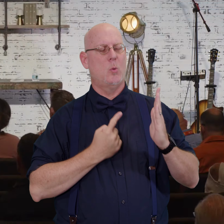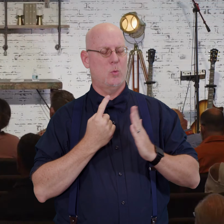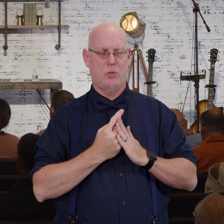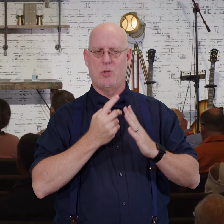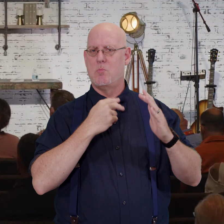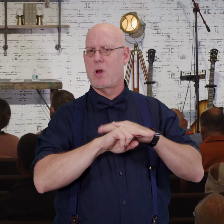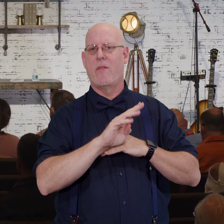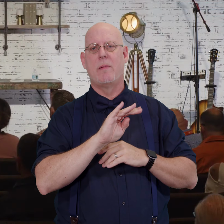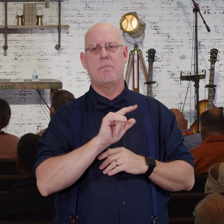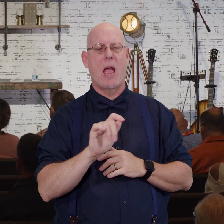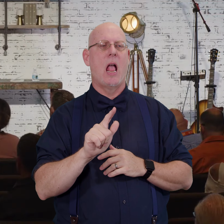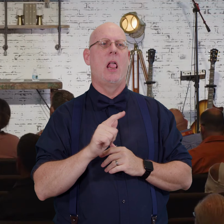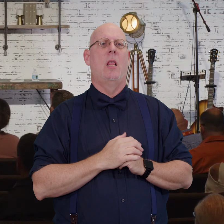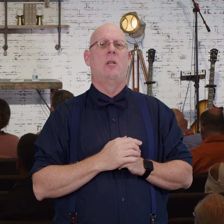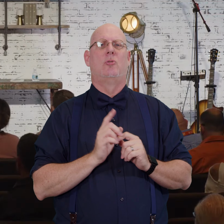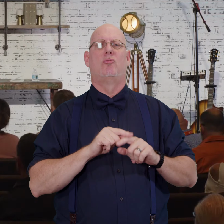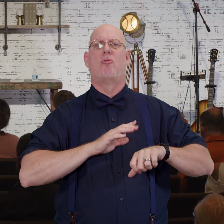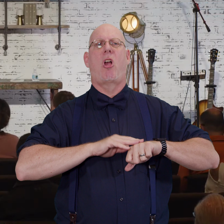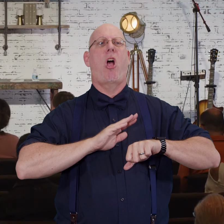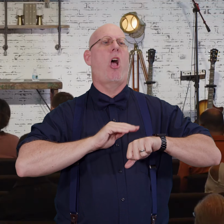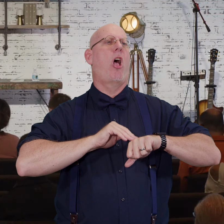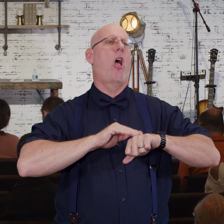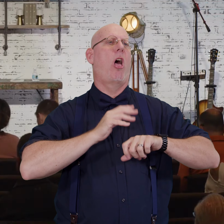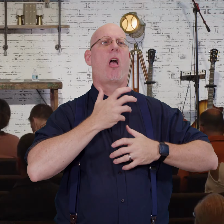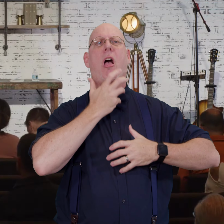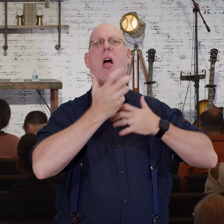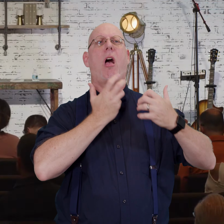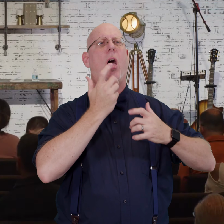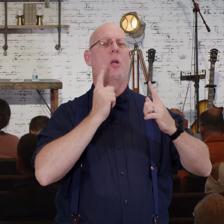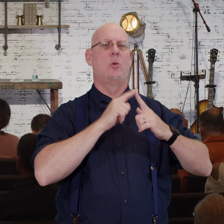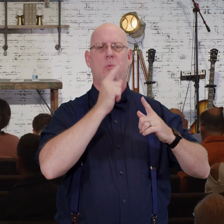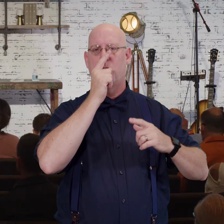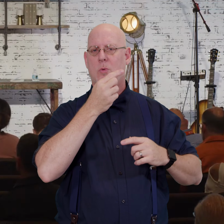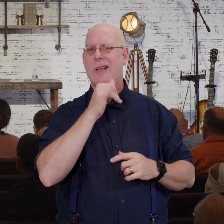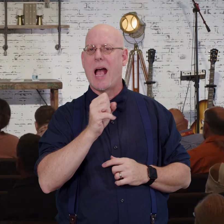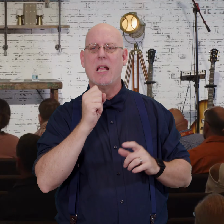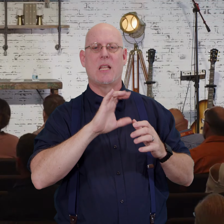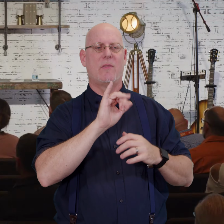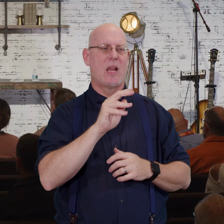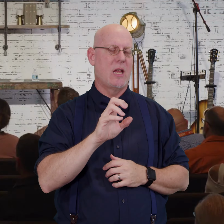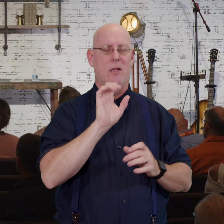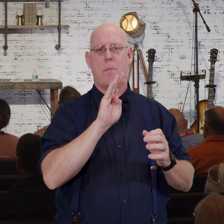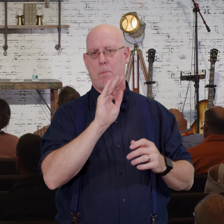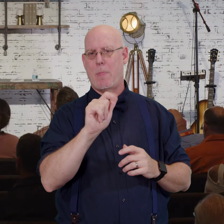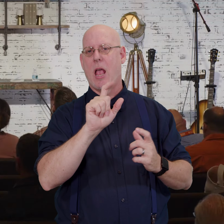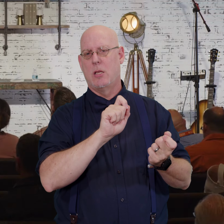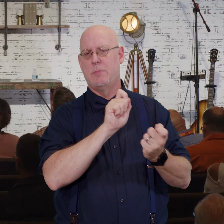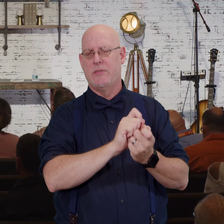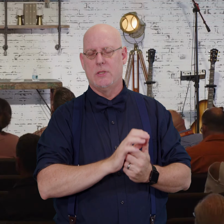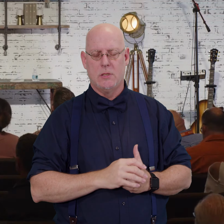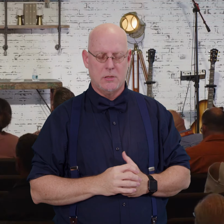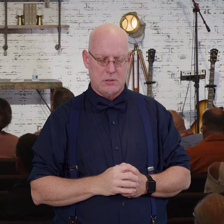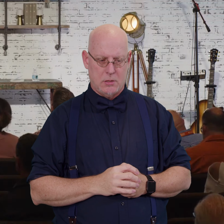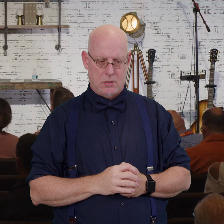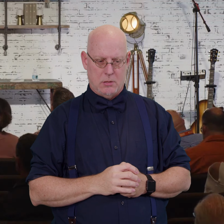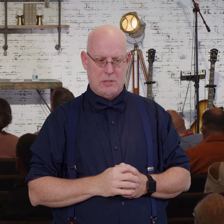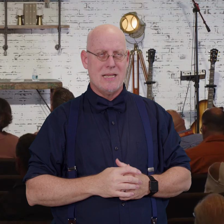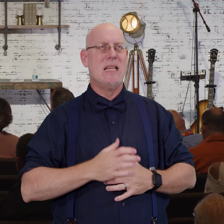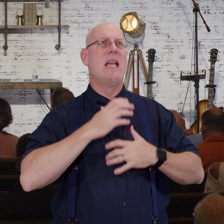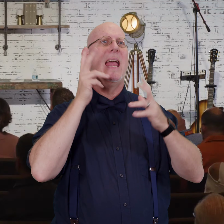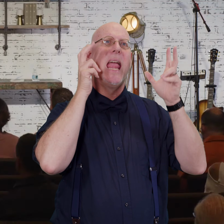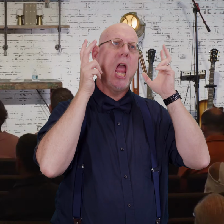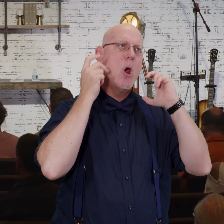the prophets of Baal to call out to the gods of Canaan, Baal specifically. Hear